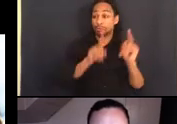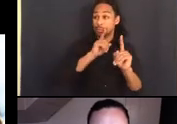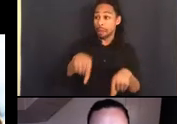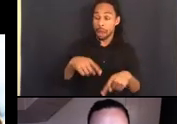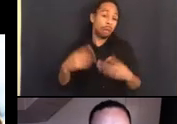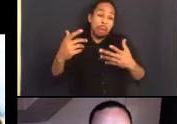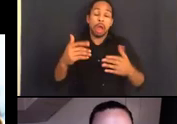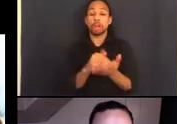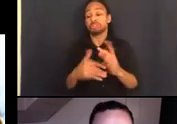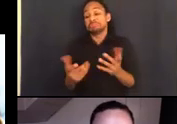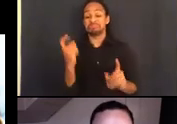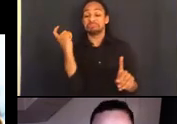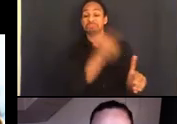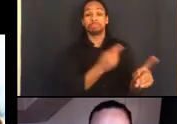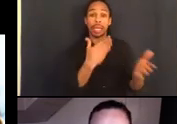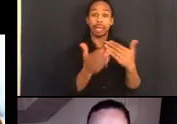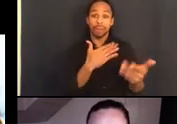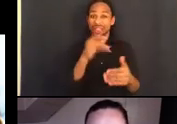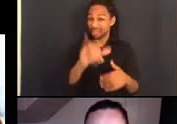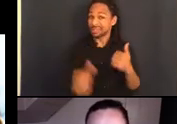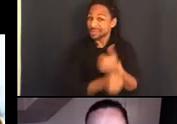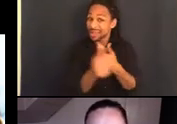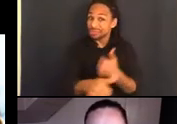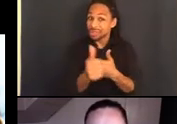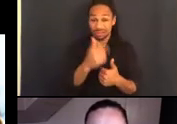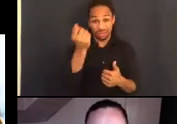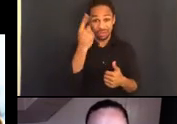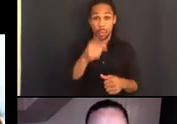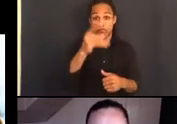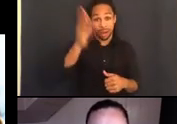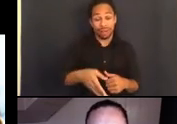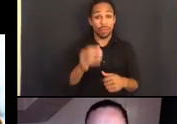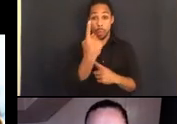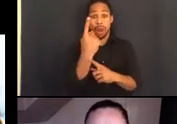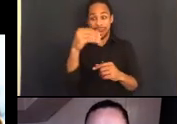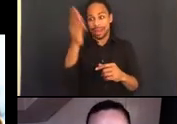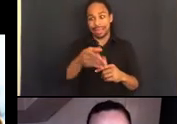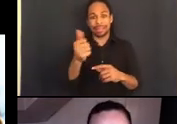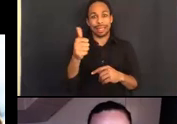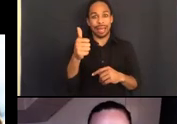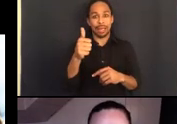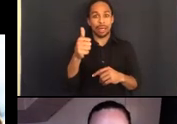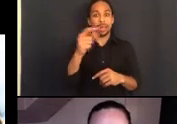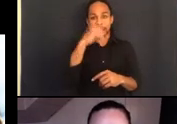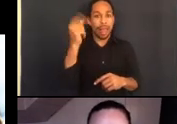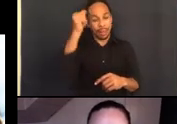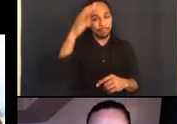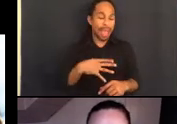dangerous, including 1 in 10 African American males. So, you know,